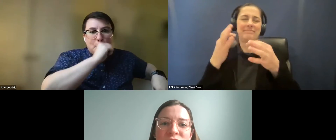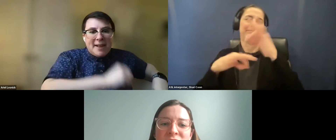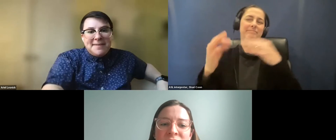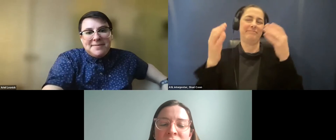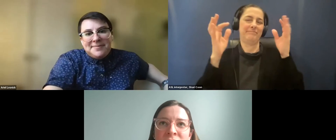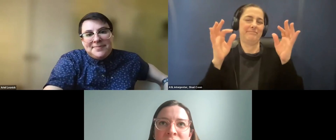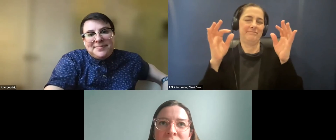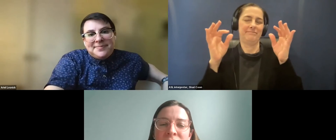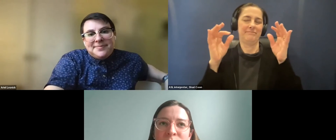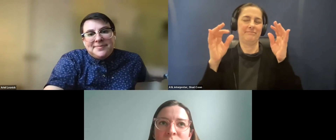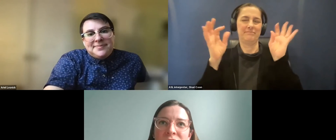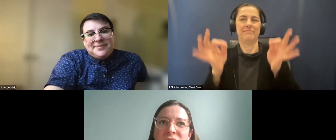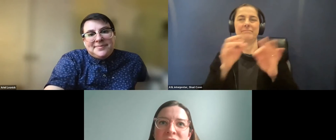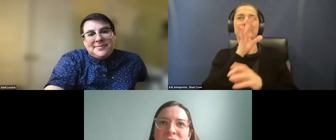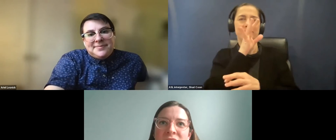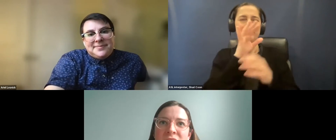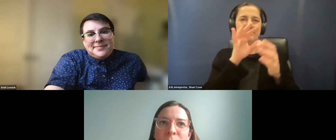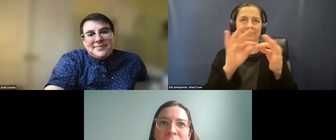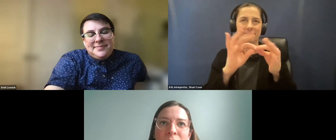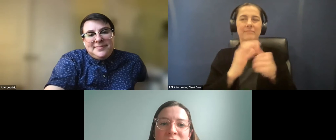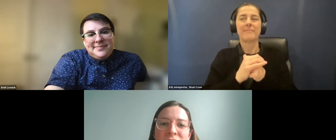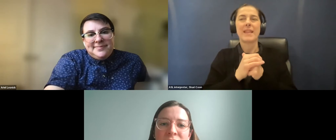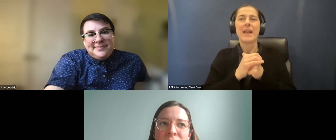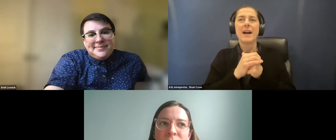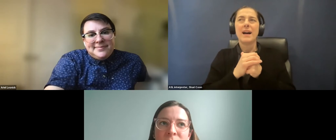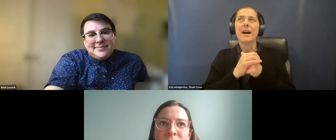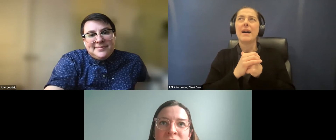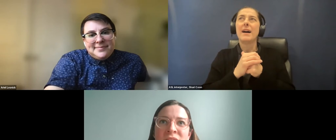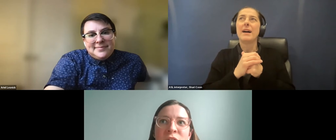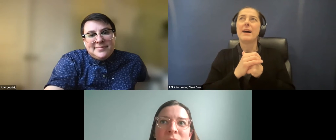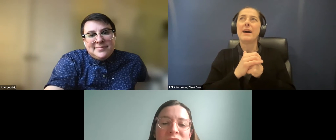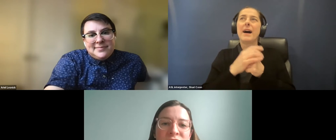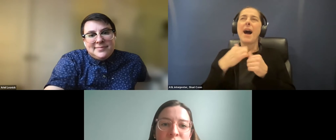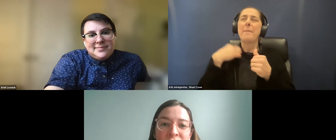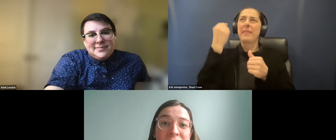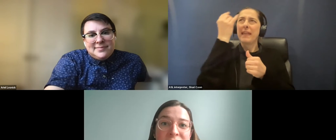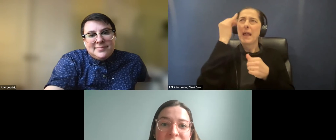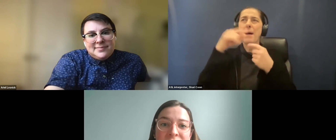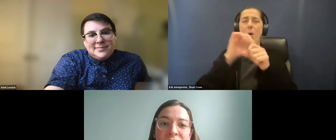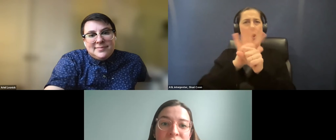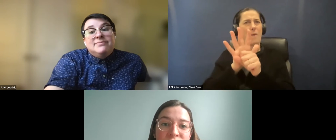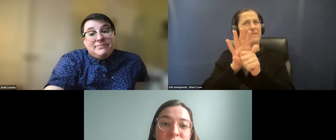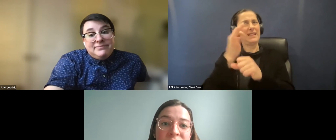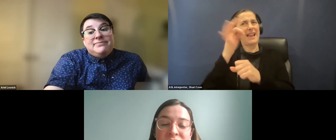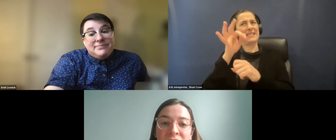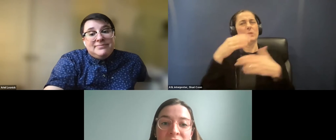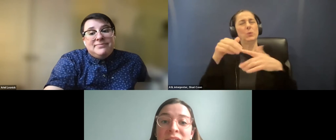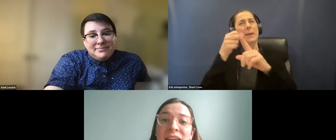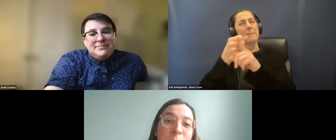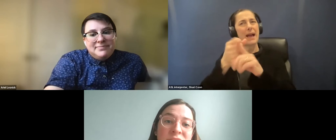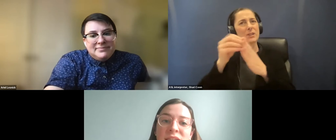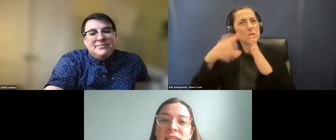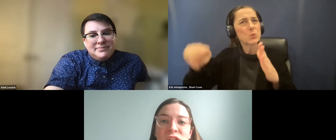I'm just really thinking about, I mean, the impact of COVID-19 on students,